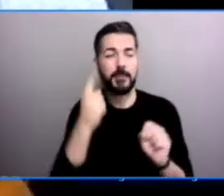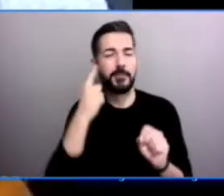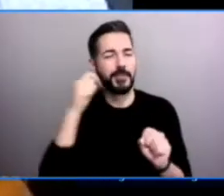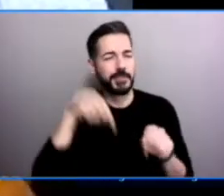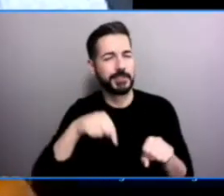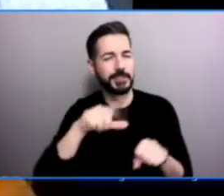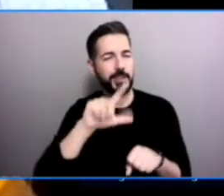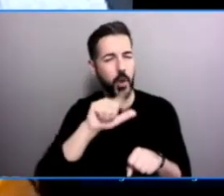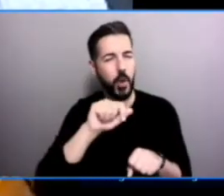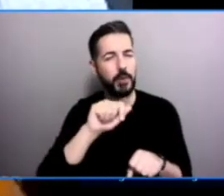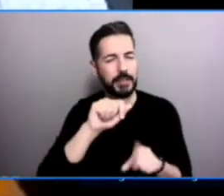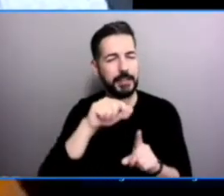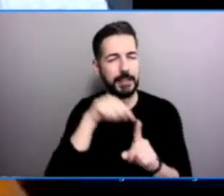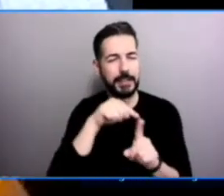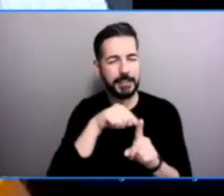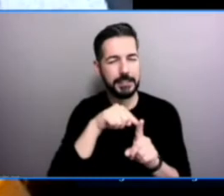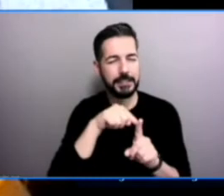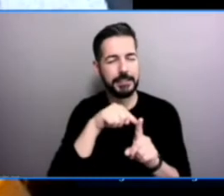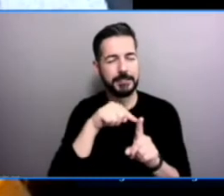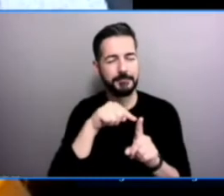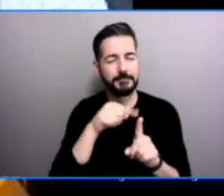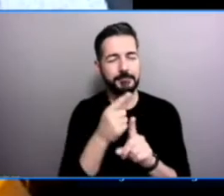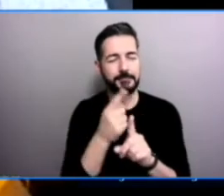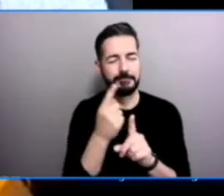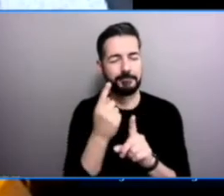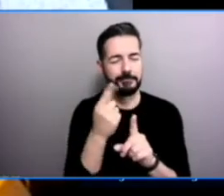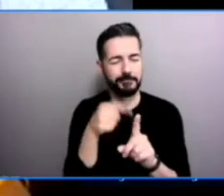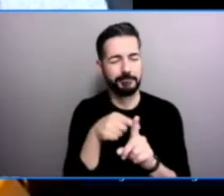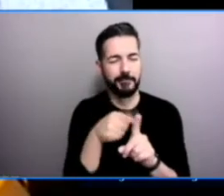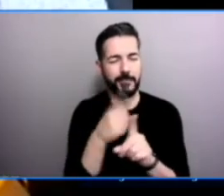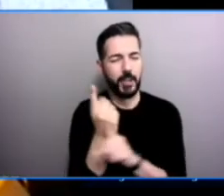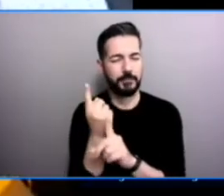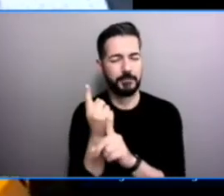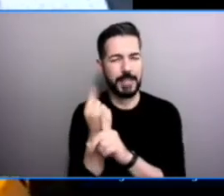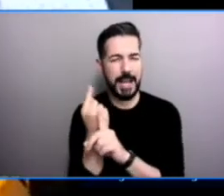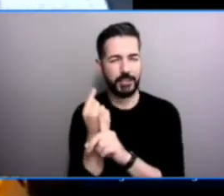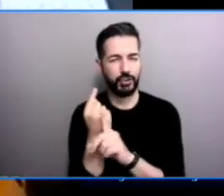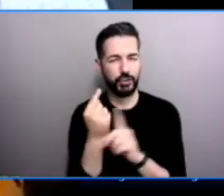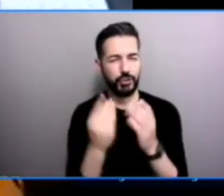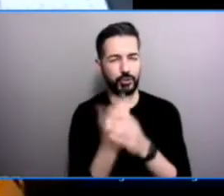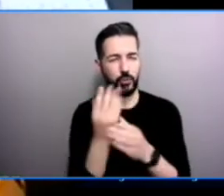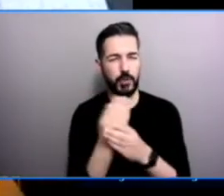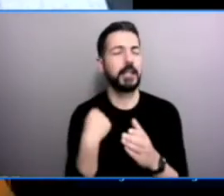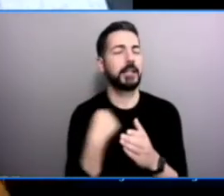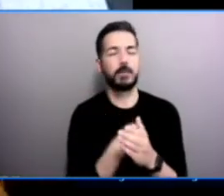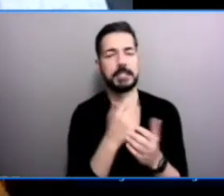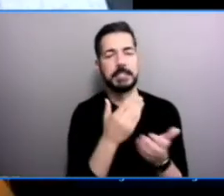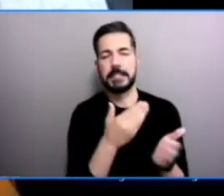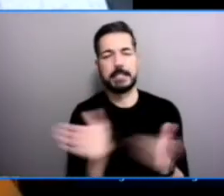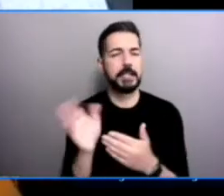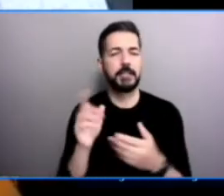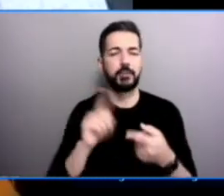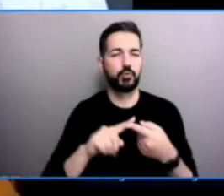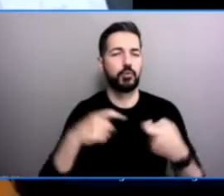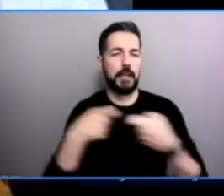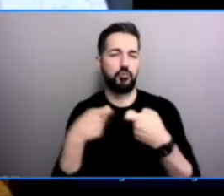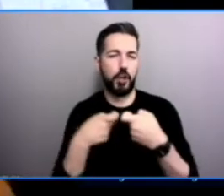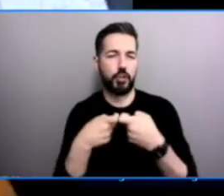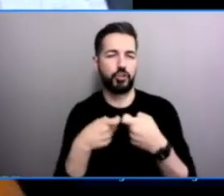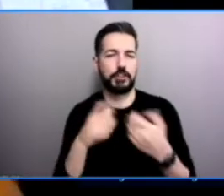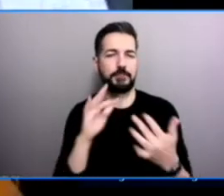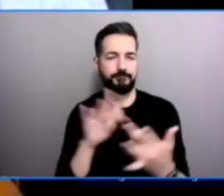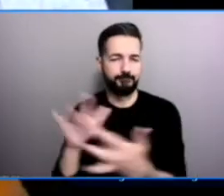hurricanes come to Louisiana that were scheduled to come specifically to New Orleans where I lived. One of them did come, but we had 2 that hit other parts